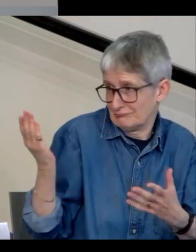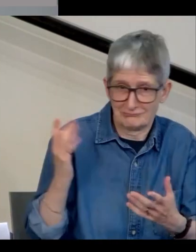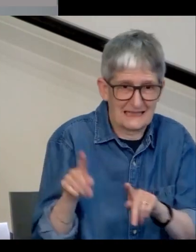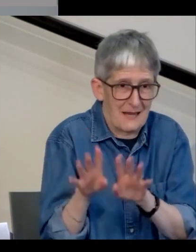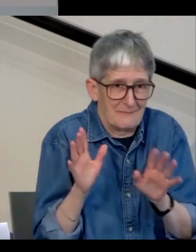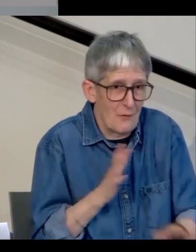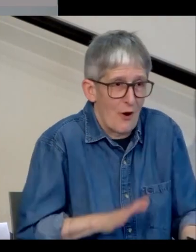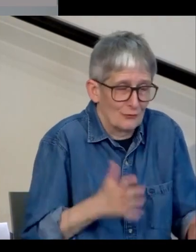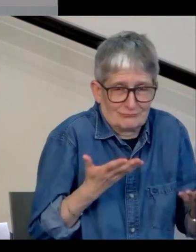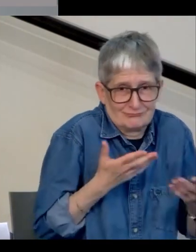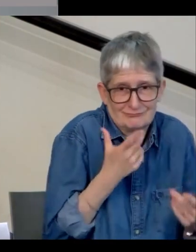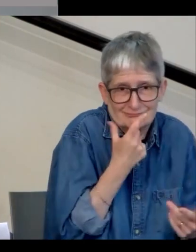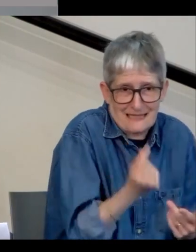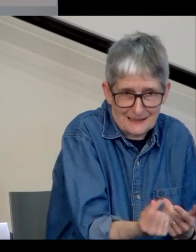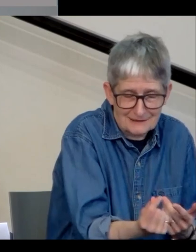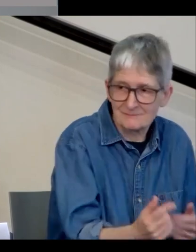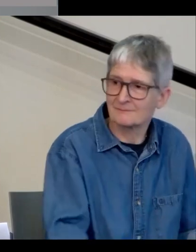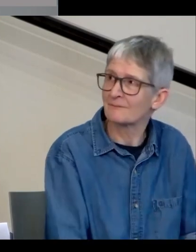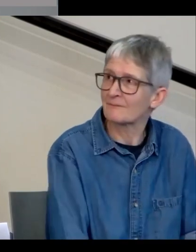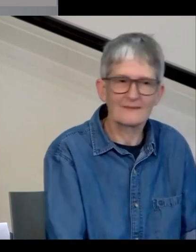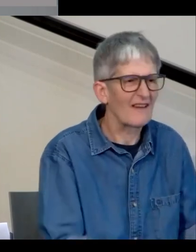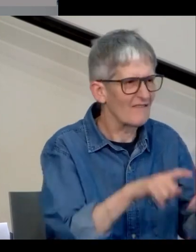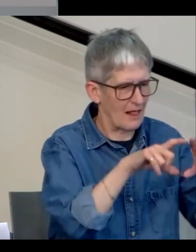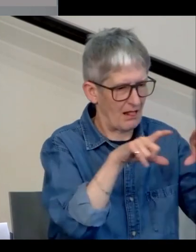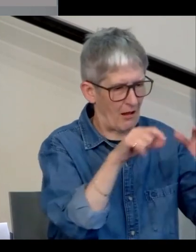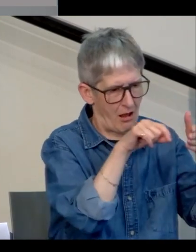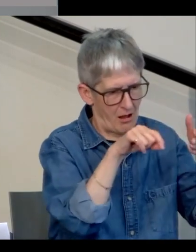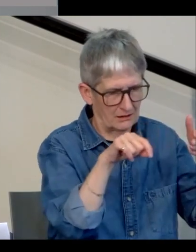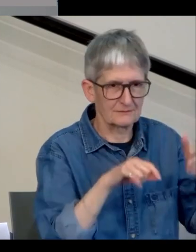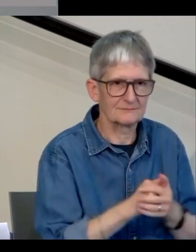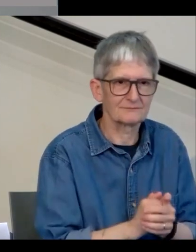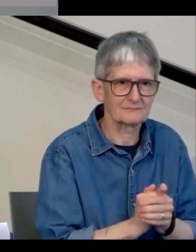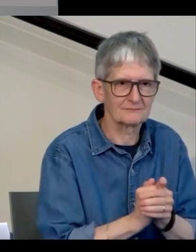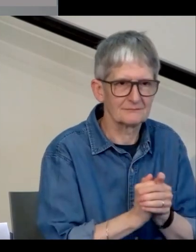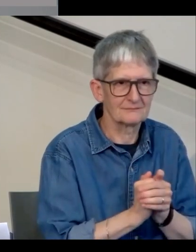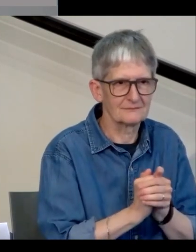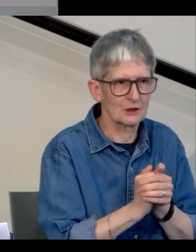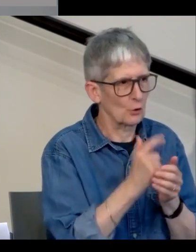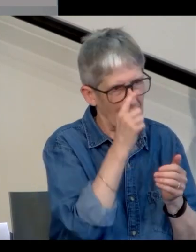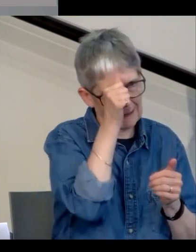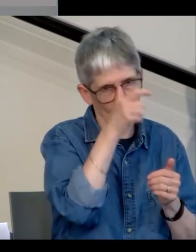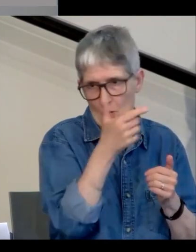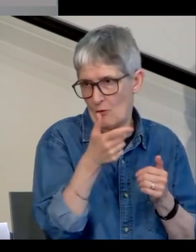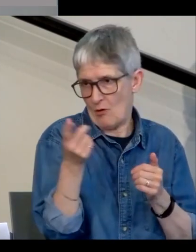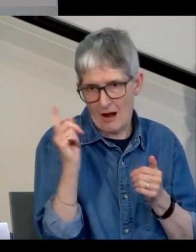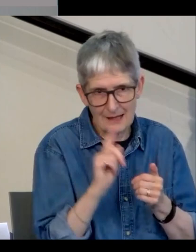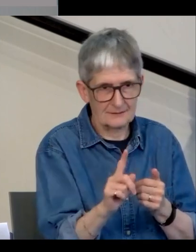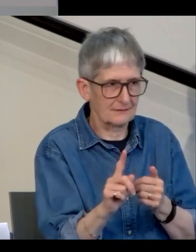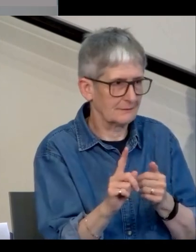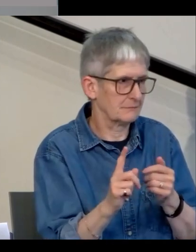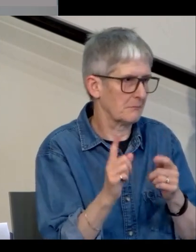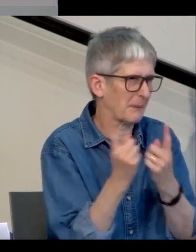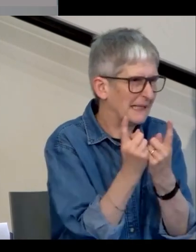up, then please do fill in one of these connect cards. And this is really if you just want to get to know us, you'd like to meet with a leader of the